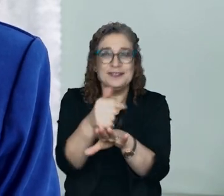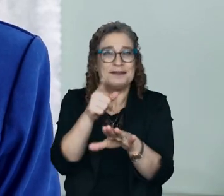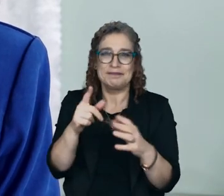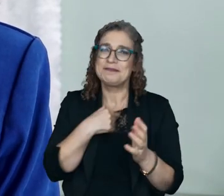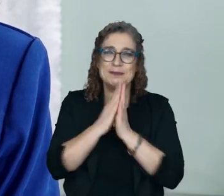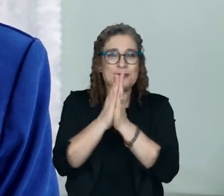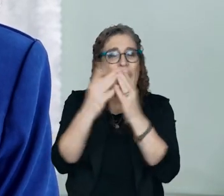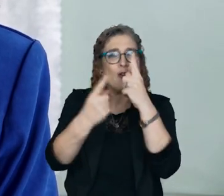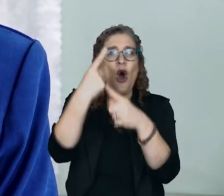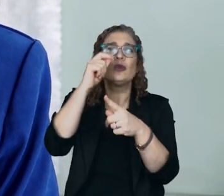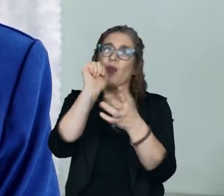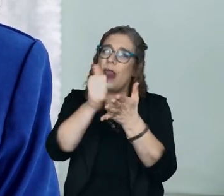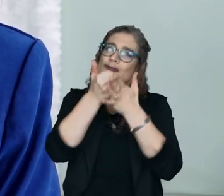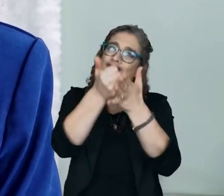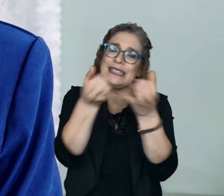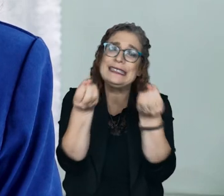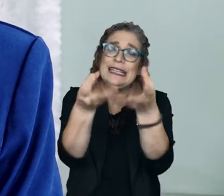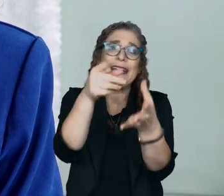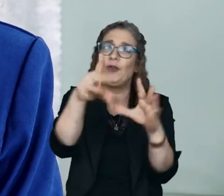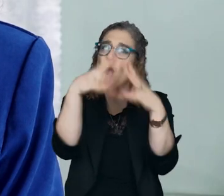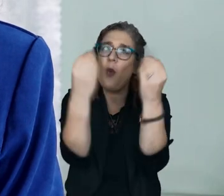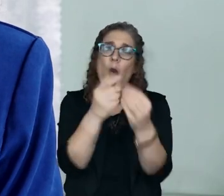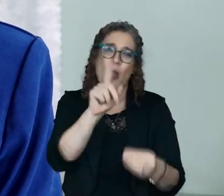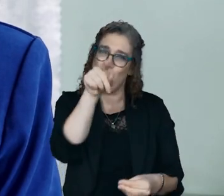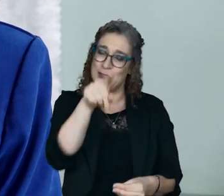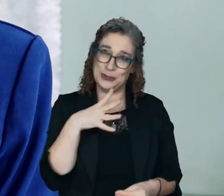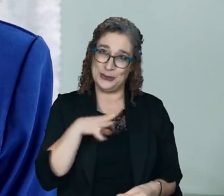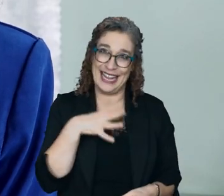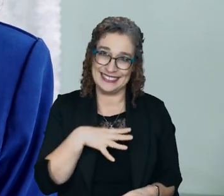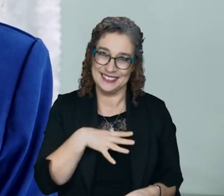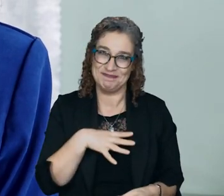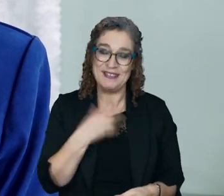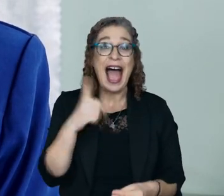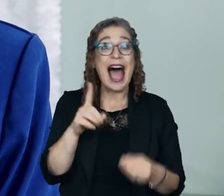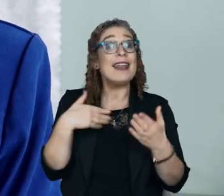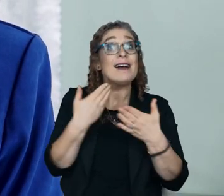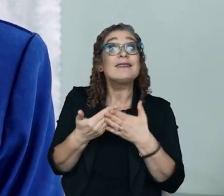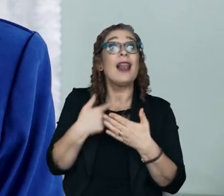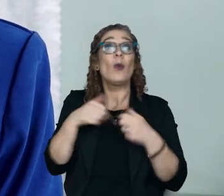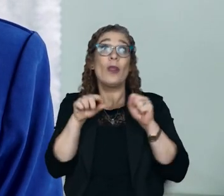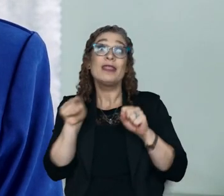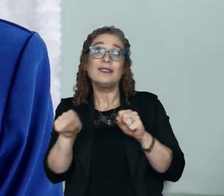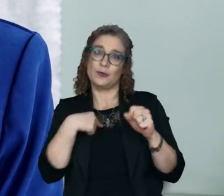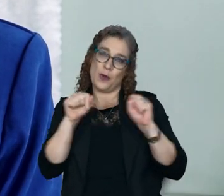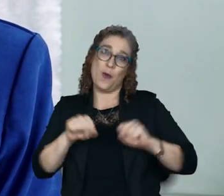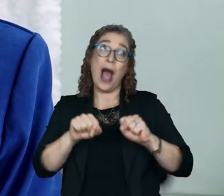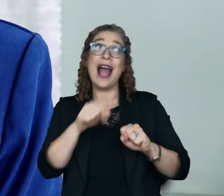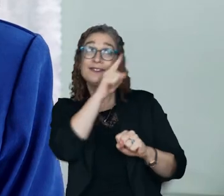grace be sufficient while we wait for the day of the